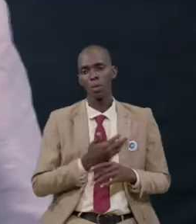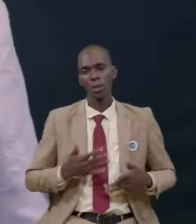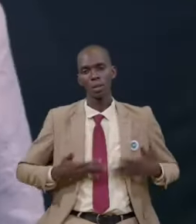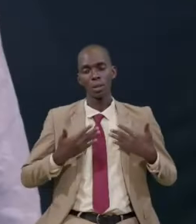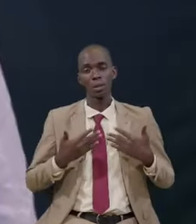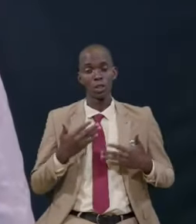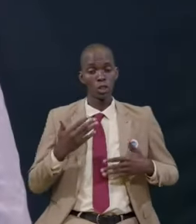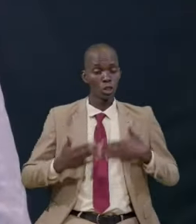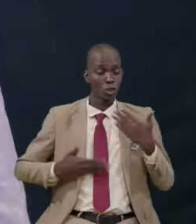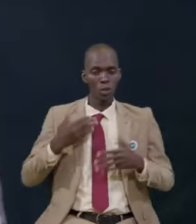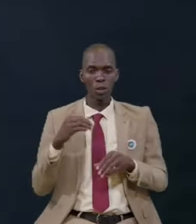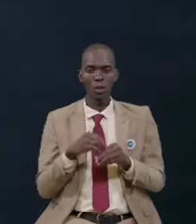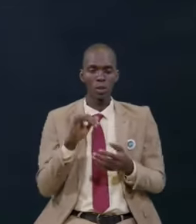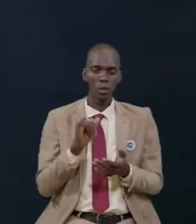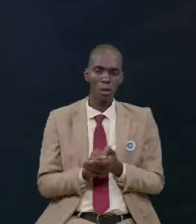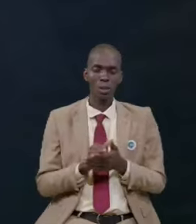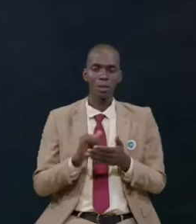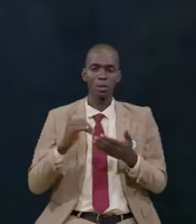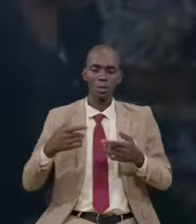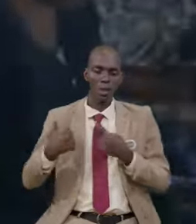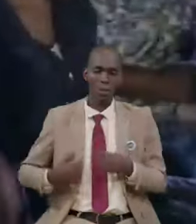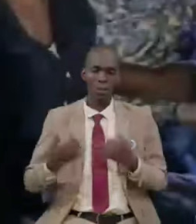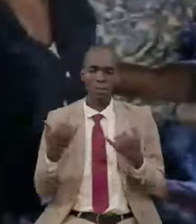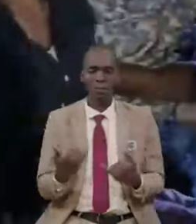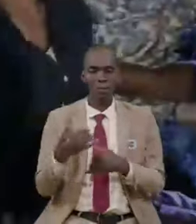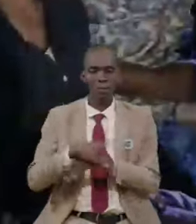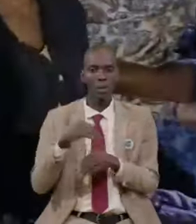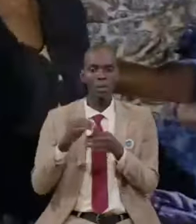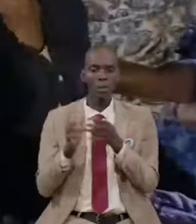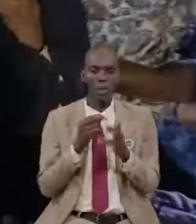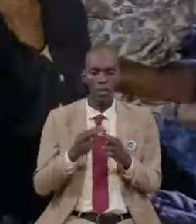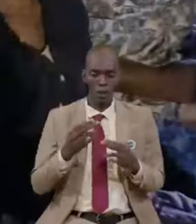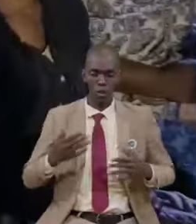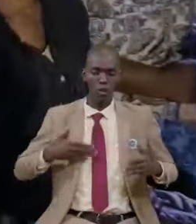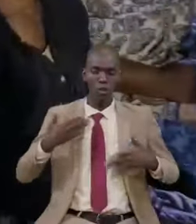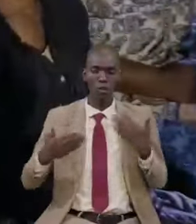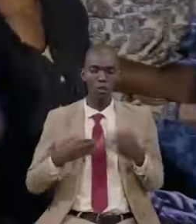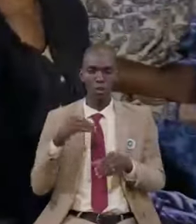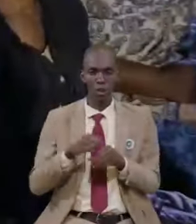city tonight, joy over there. Yeah. In your soul, yeah.